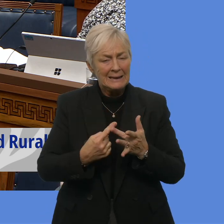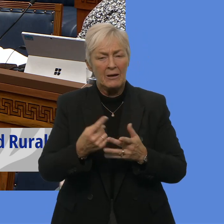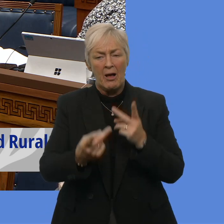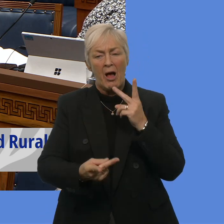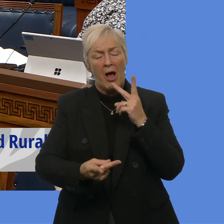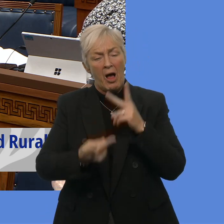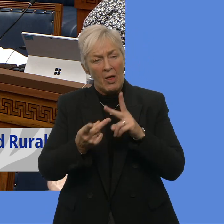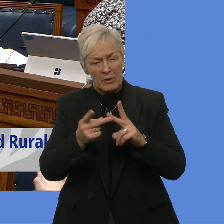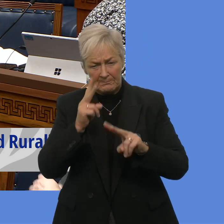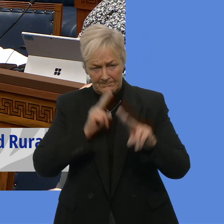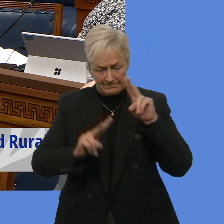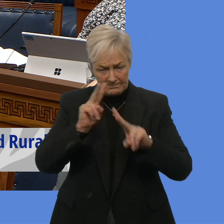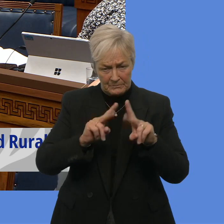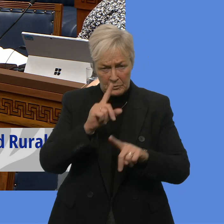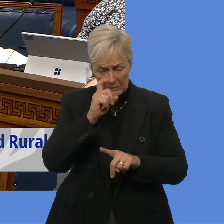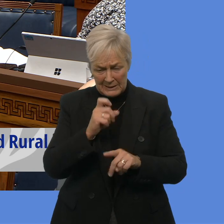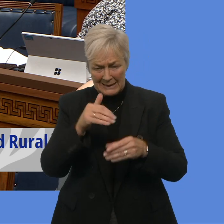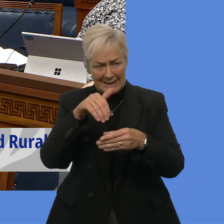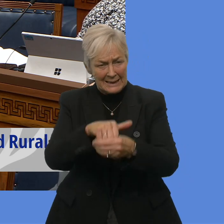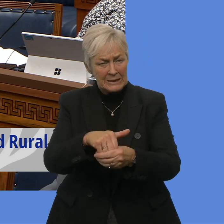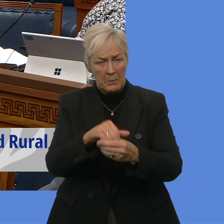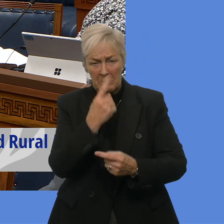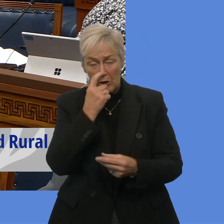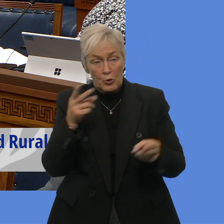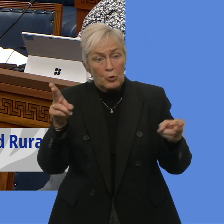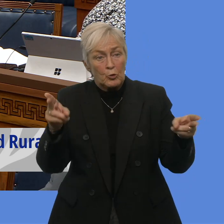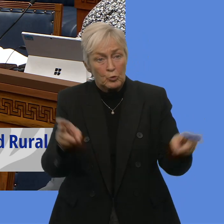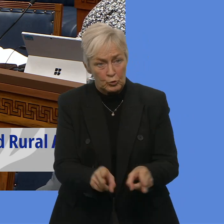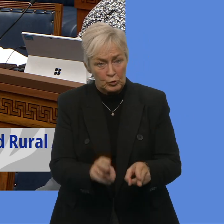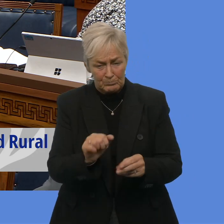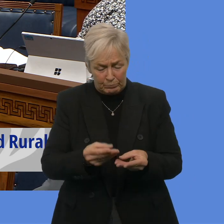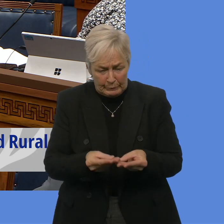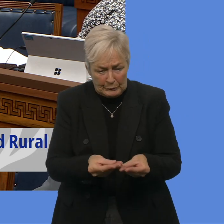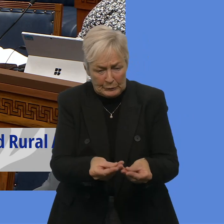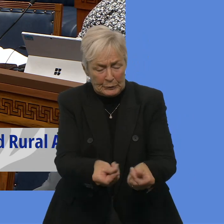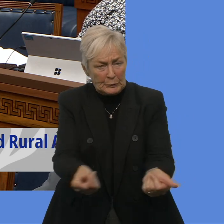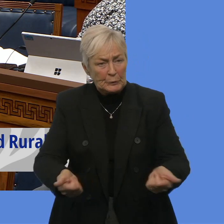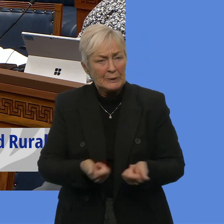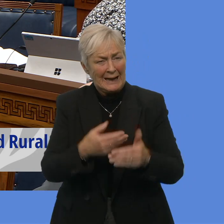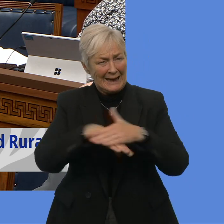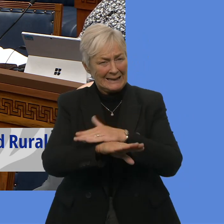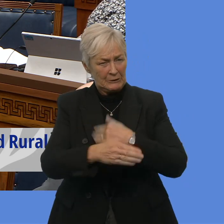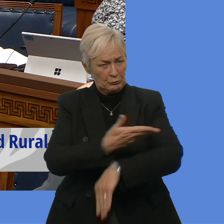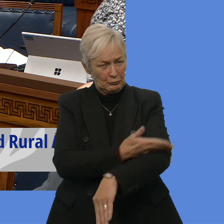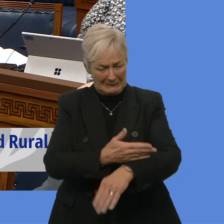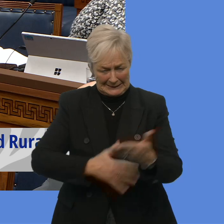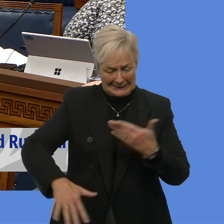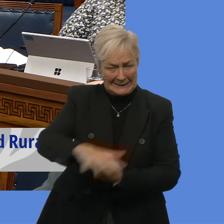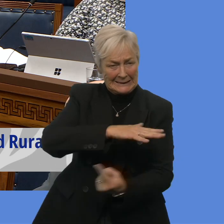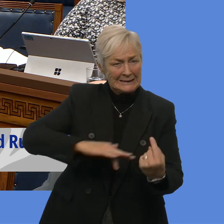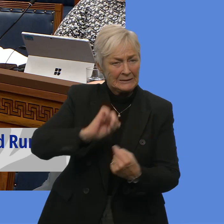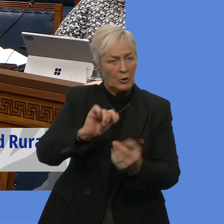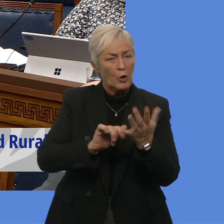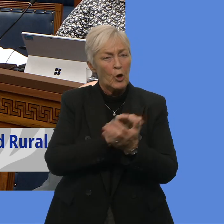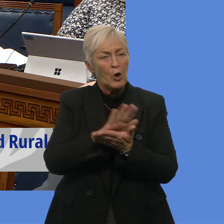the being able to tackle and potentially reduce the blue-green algae blooms within Lough Neagh. We announced a number of